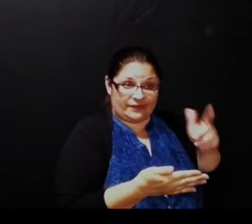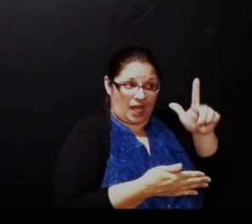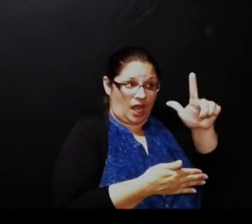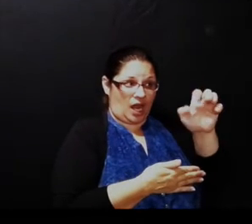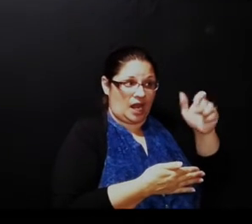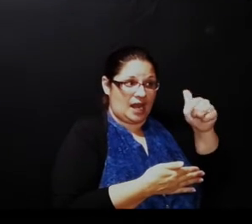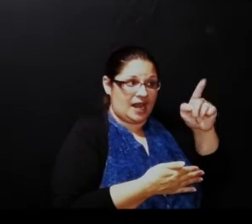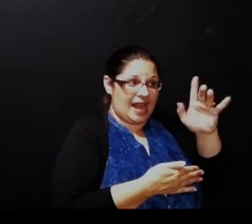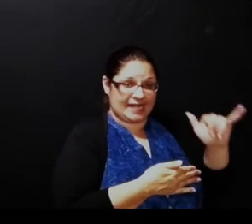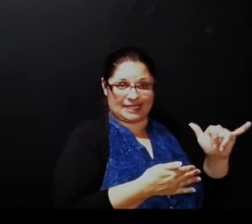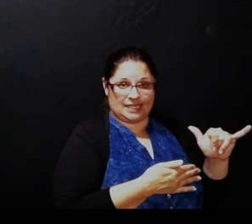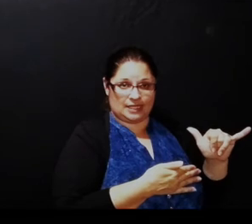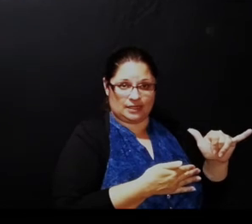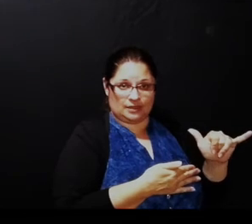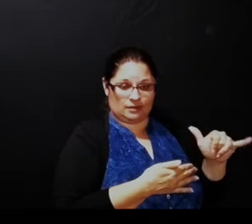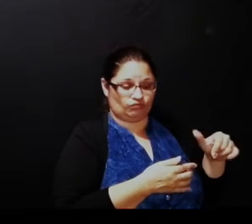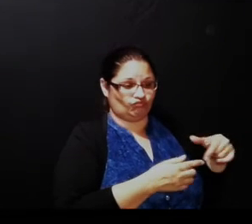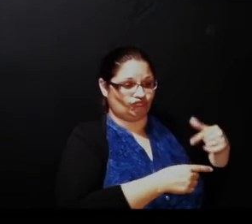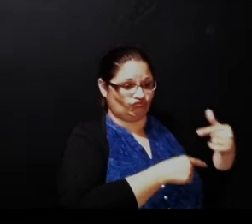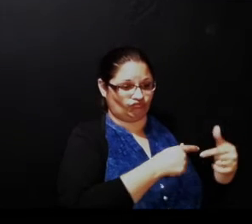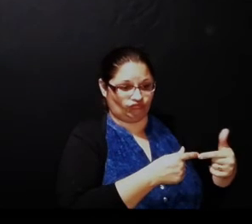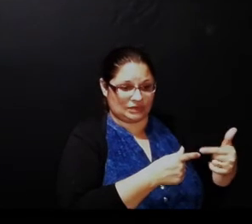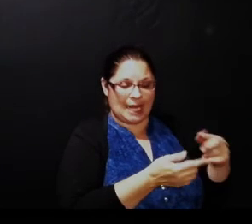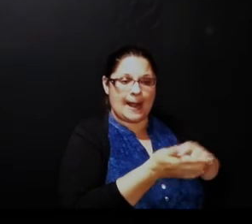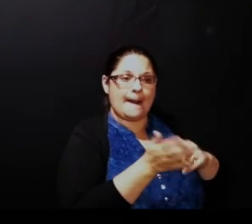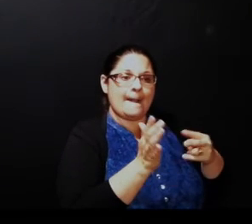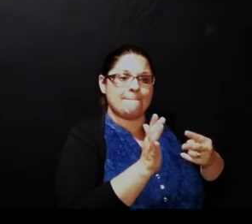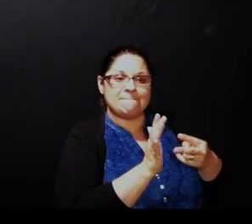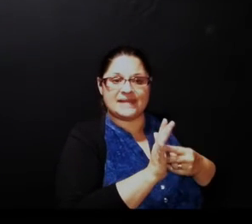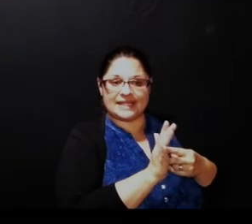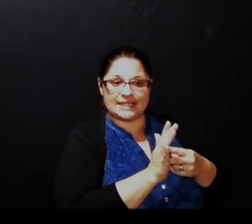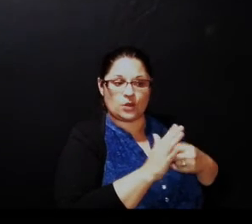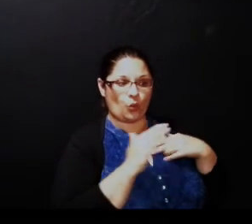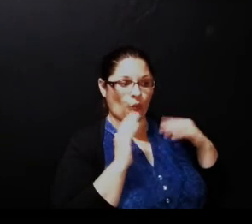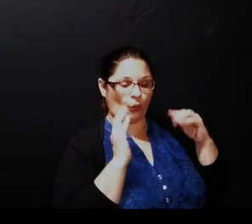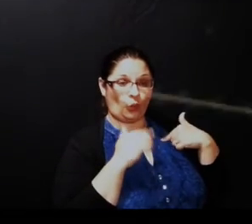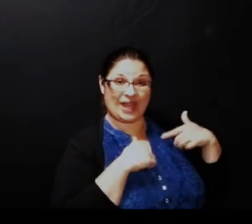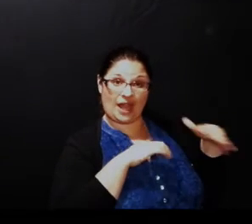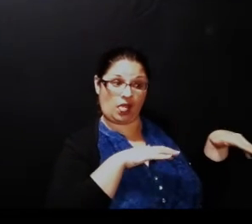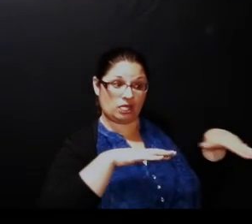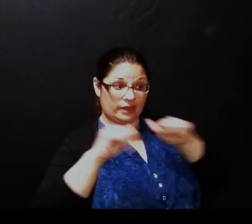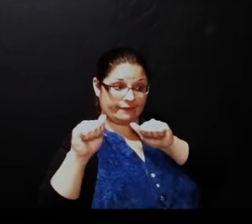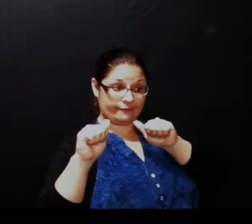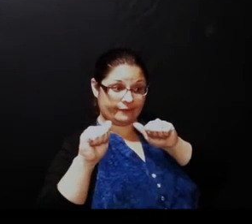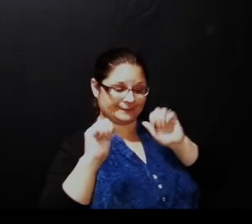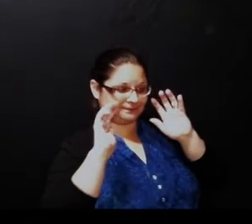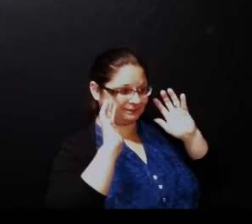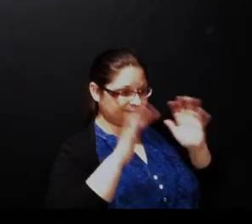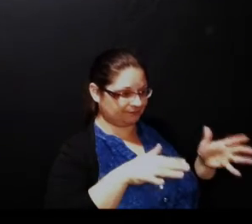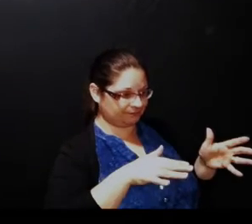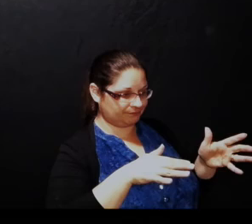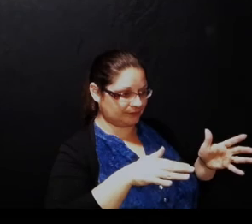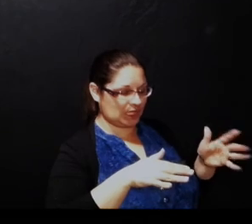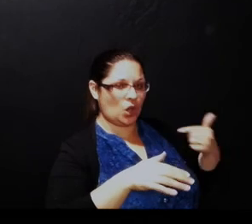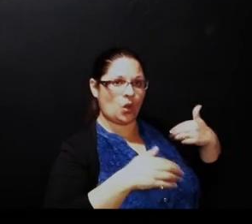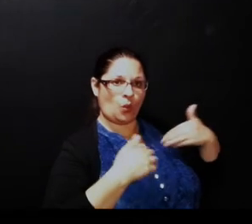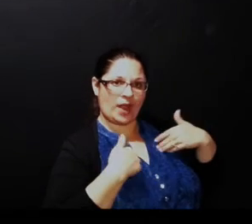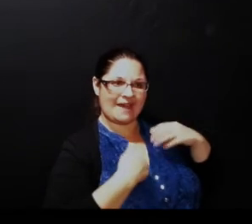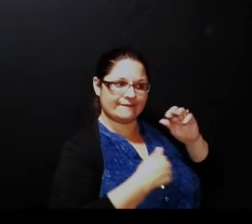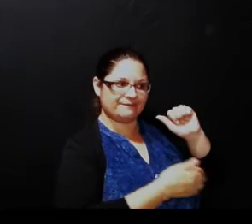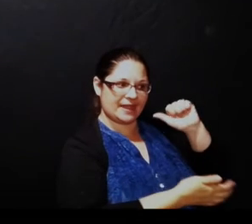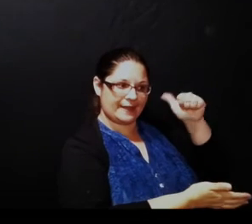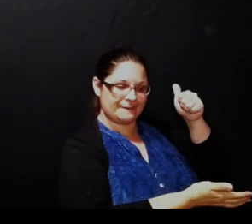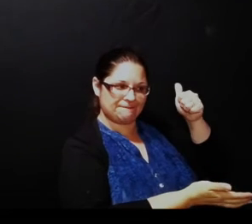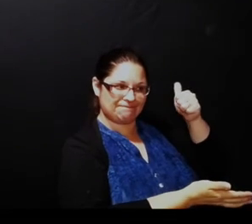Jesus is. So that we leave the footsteps, even when we're gone off the face of the earth, that someone else can